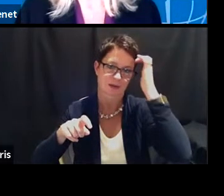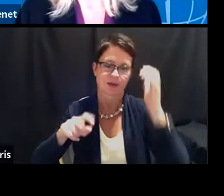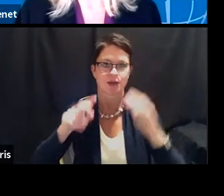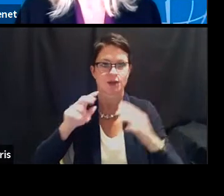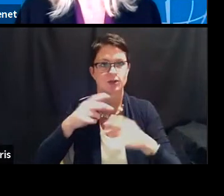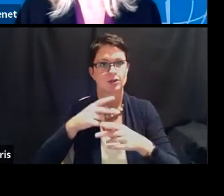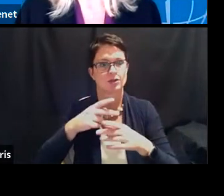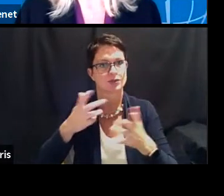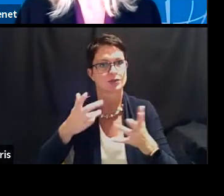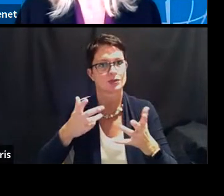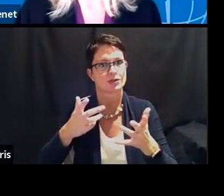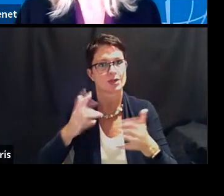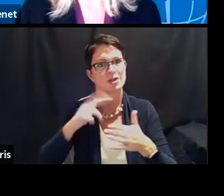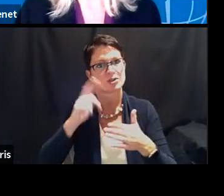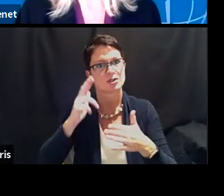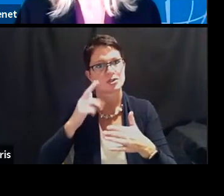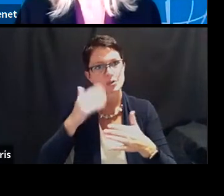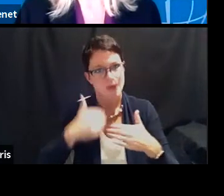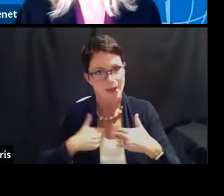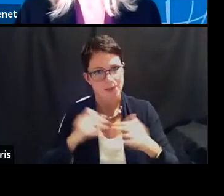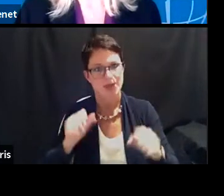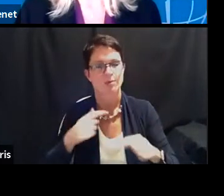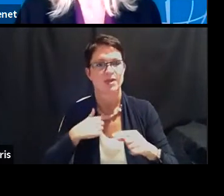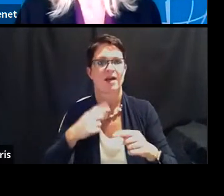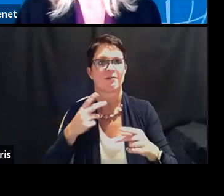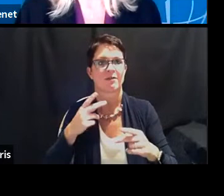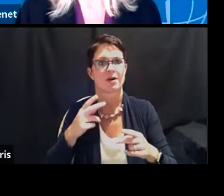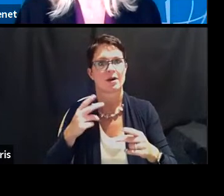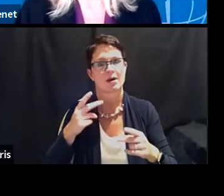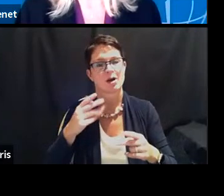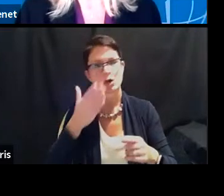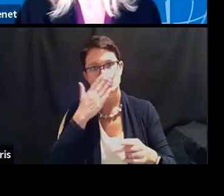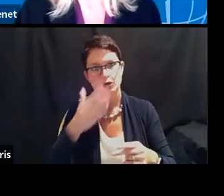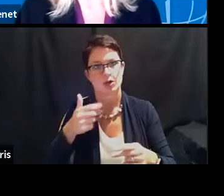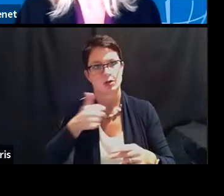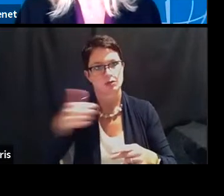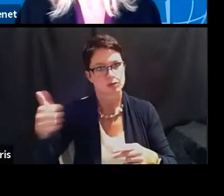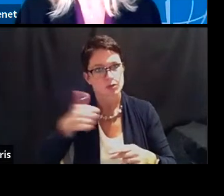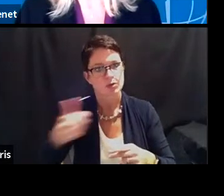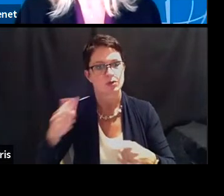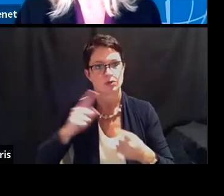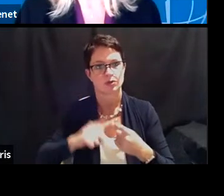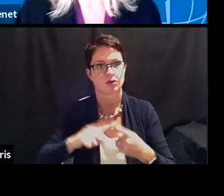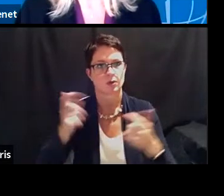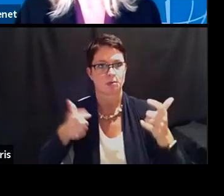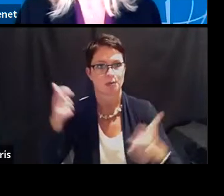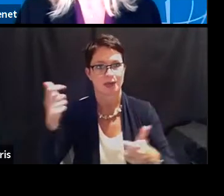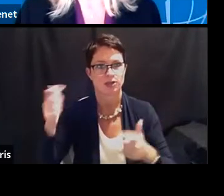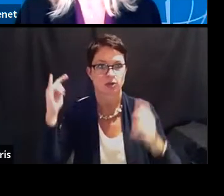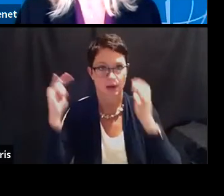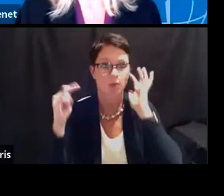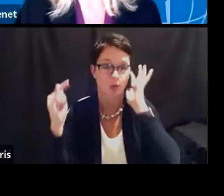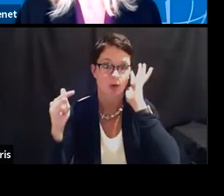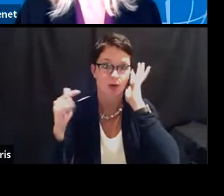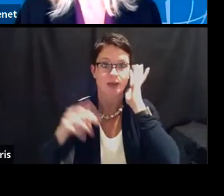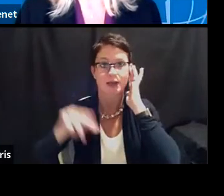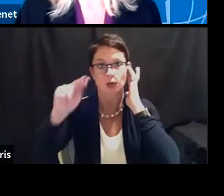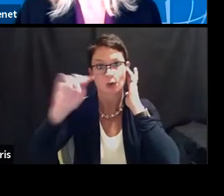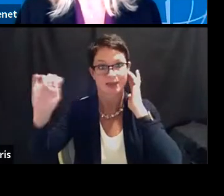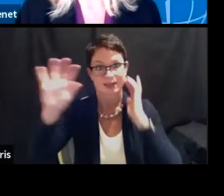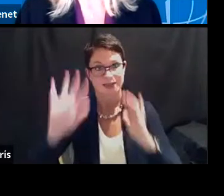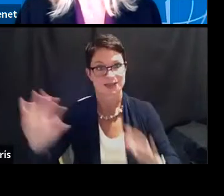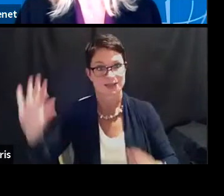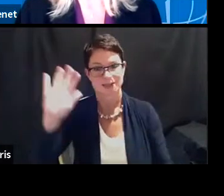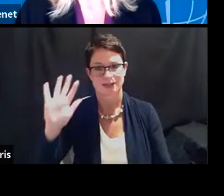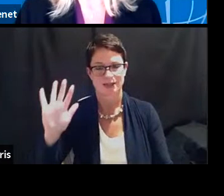produce a viable public transport route to a major airport in the Northeast. It's kind